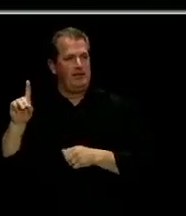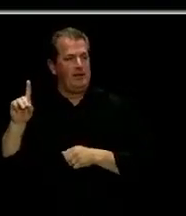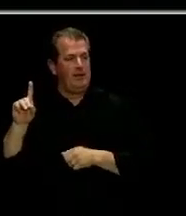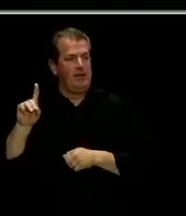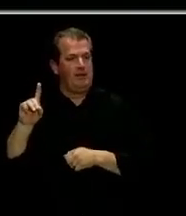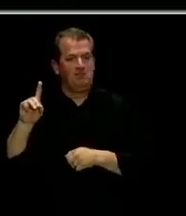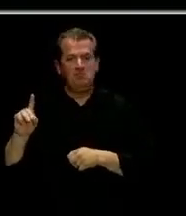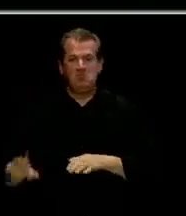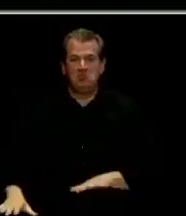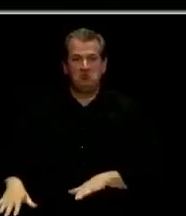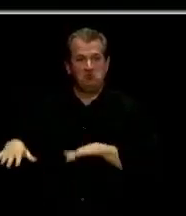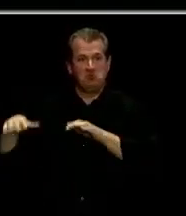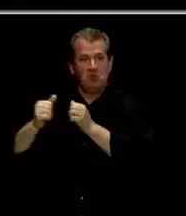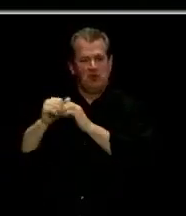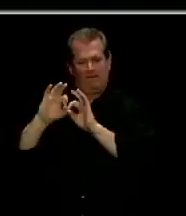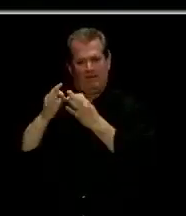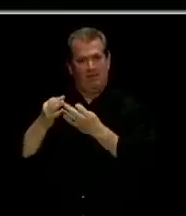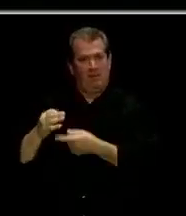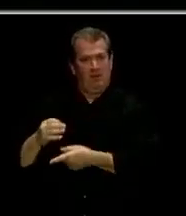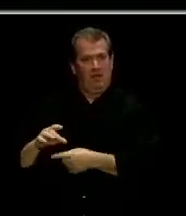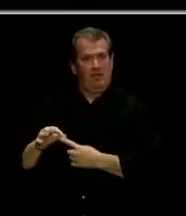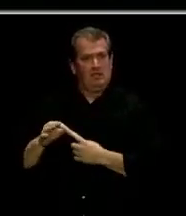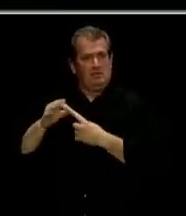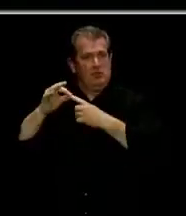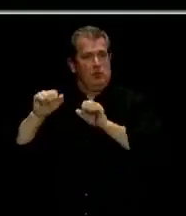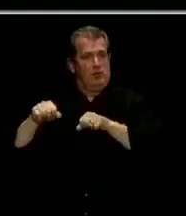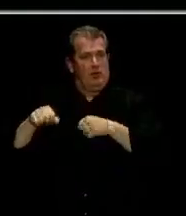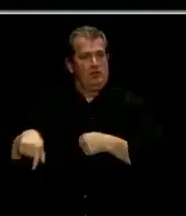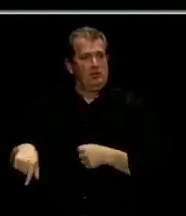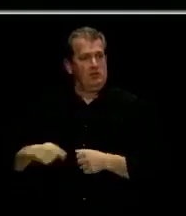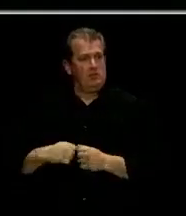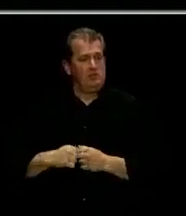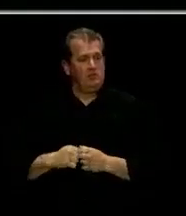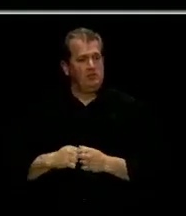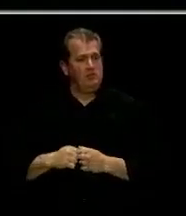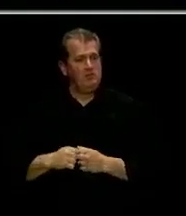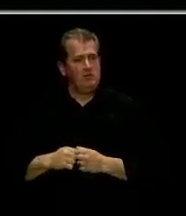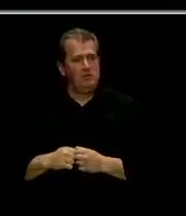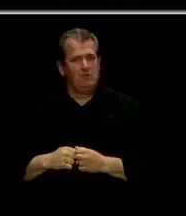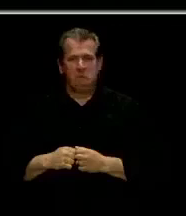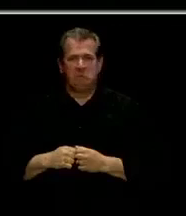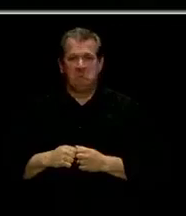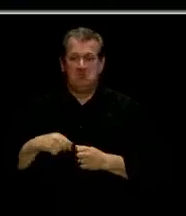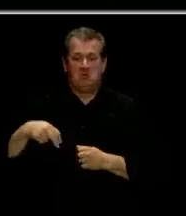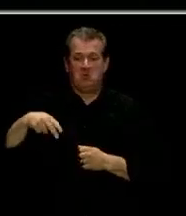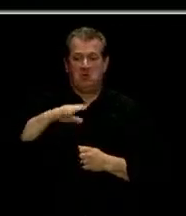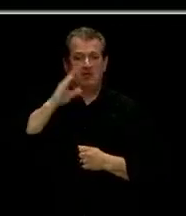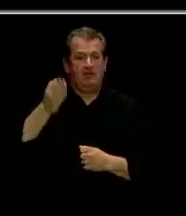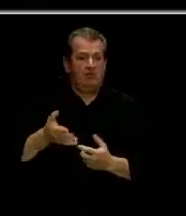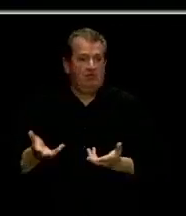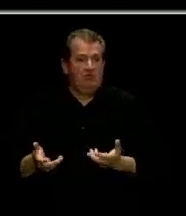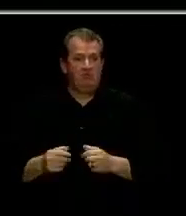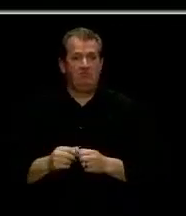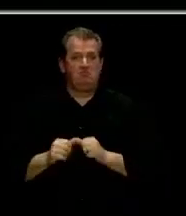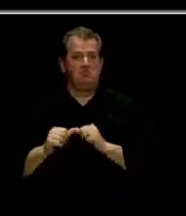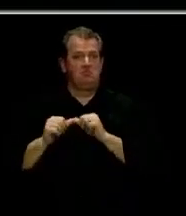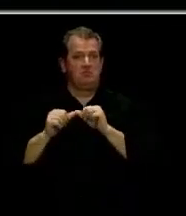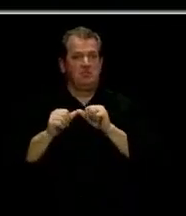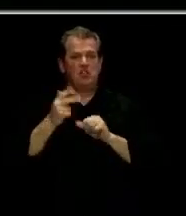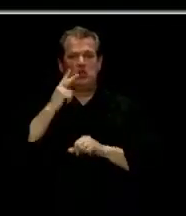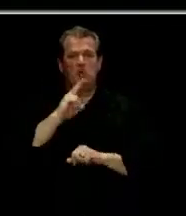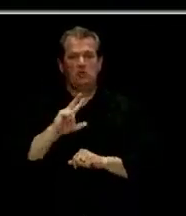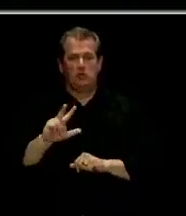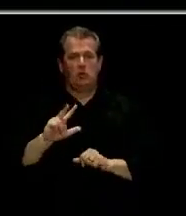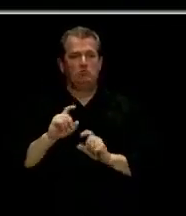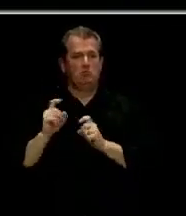we grew up in a family with a child with a special abilities, and he never walked. He was in a wheelchair from birth, about 3 years old,